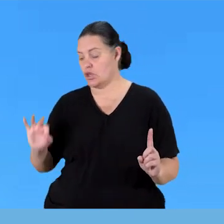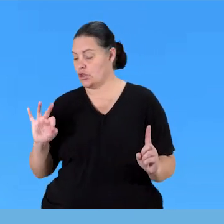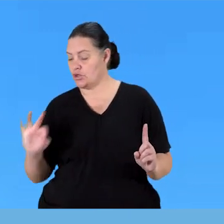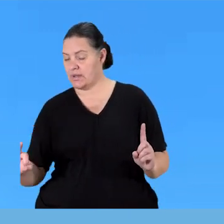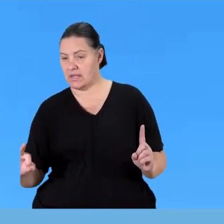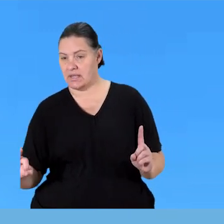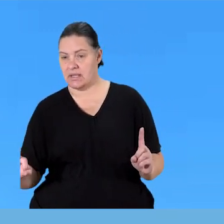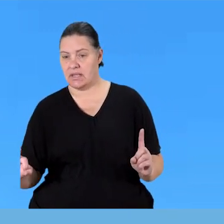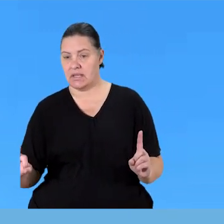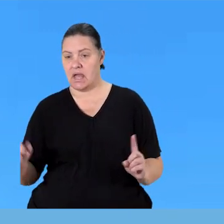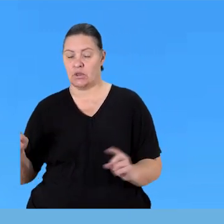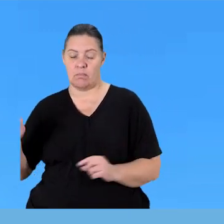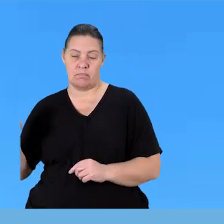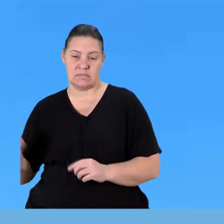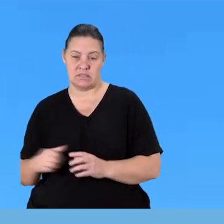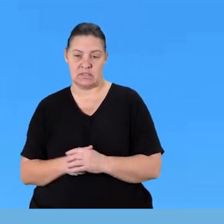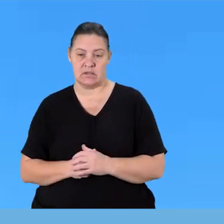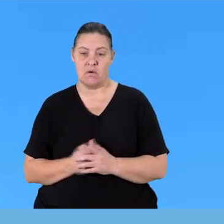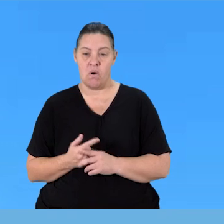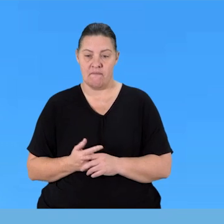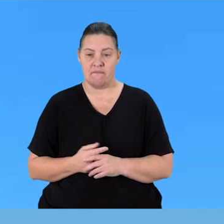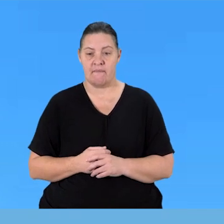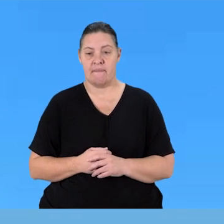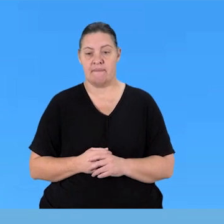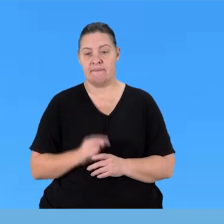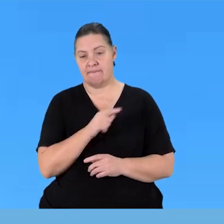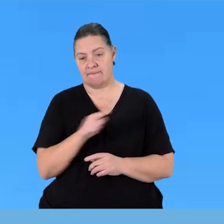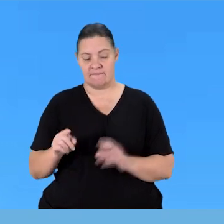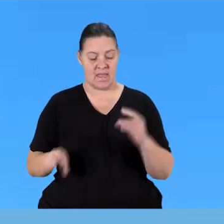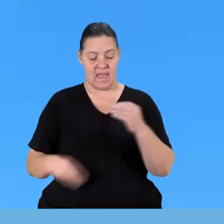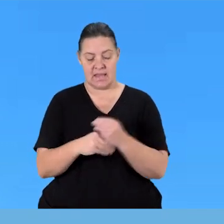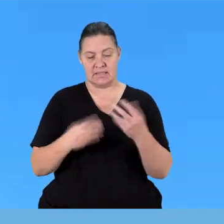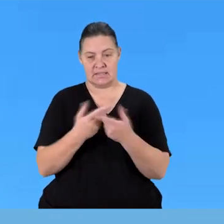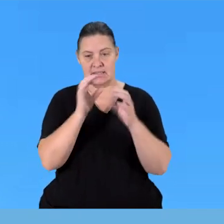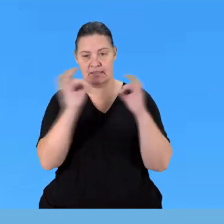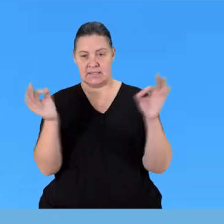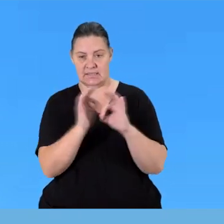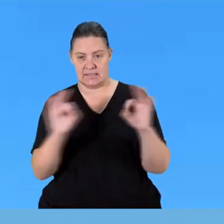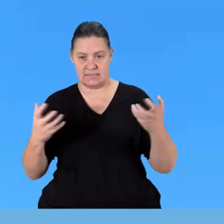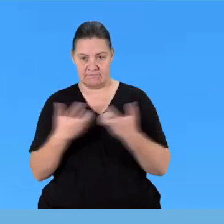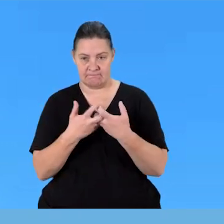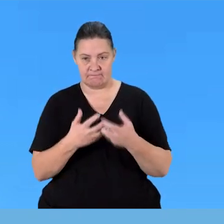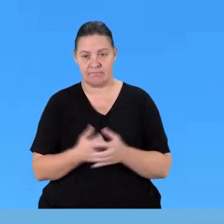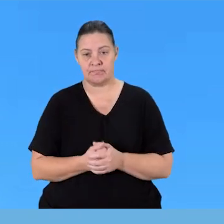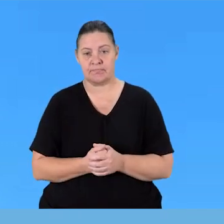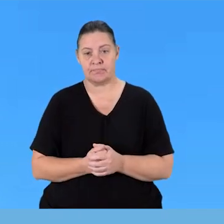three atoms of chlorine on the right-hand side of the chemical